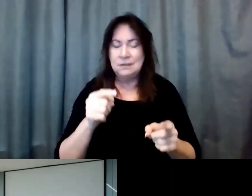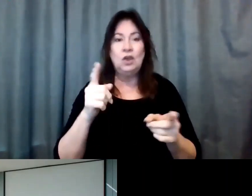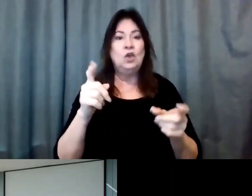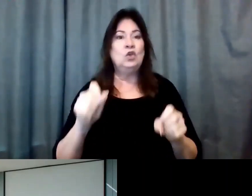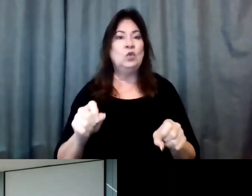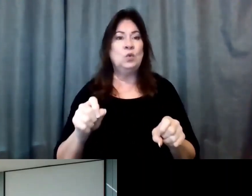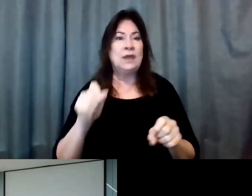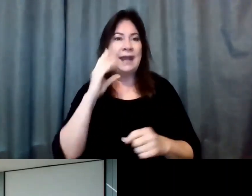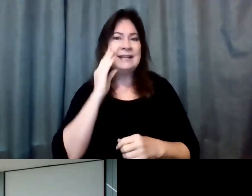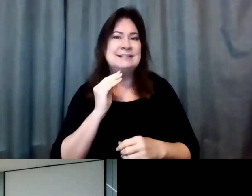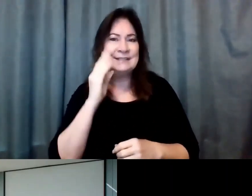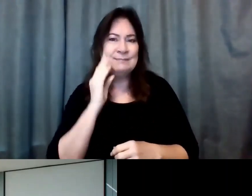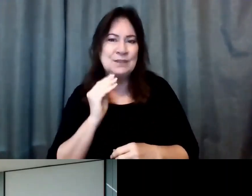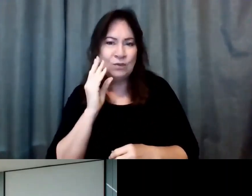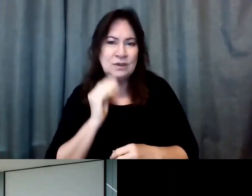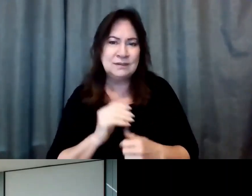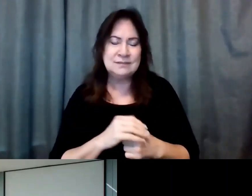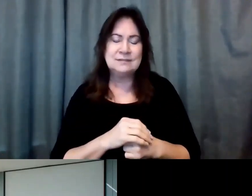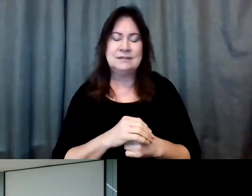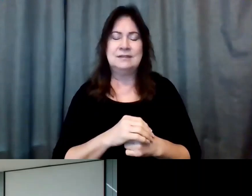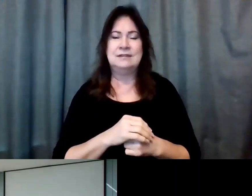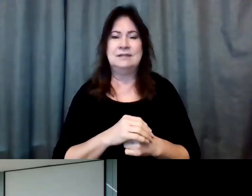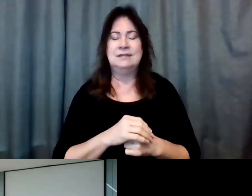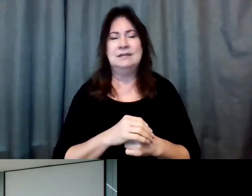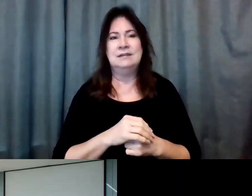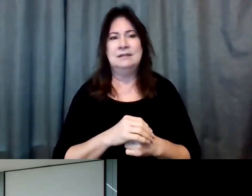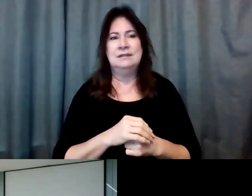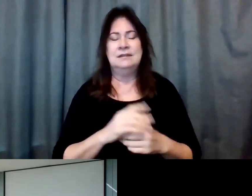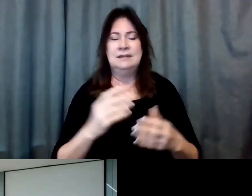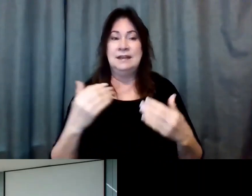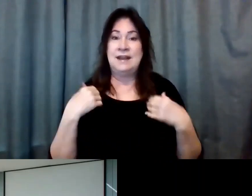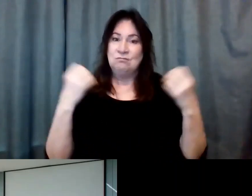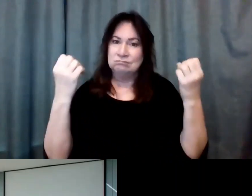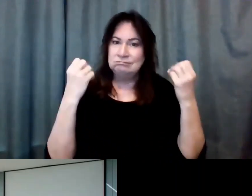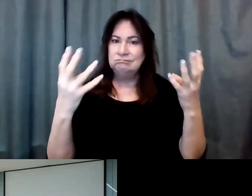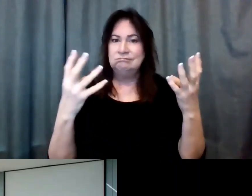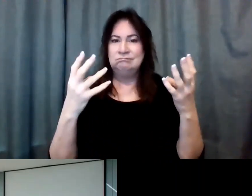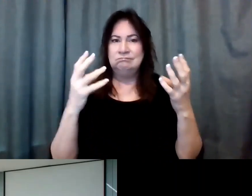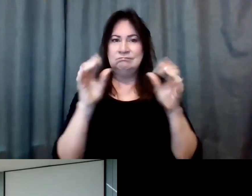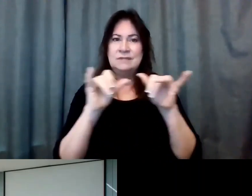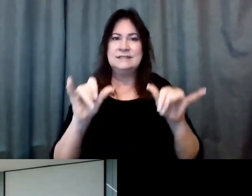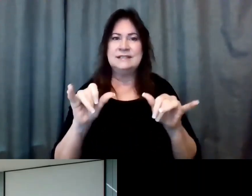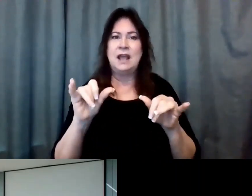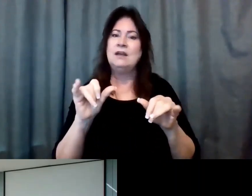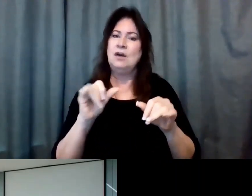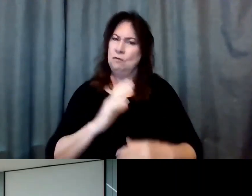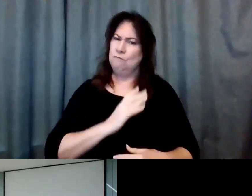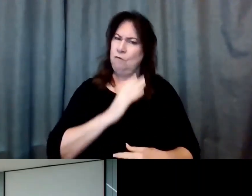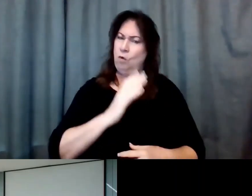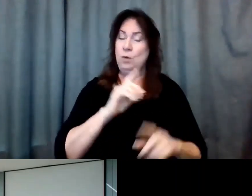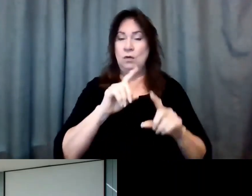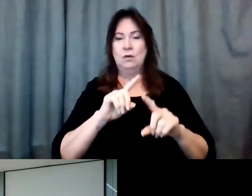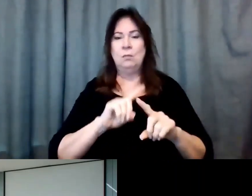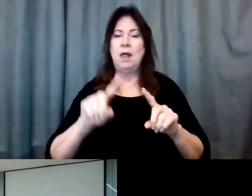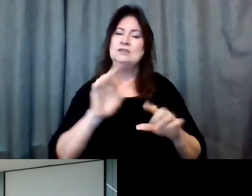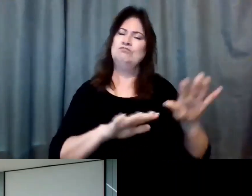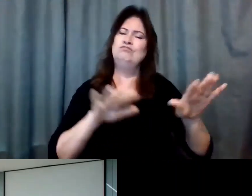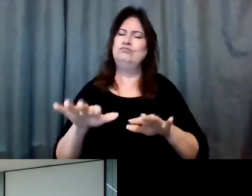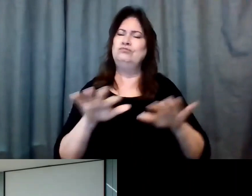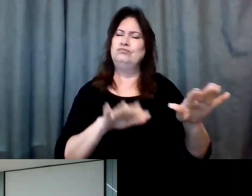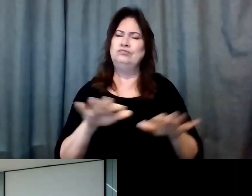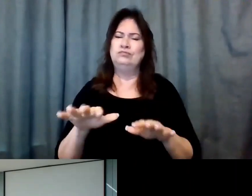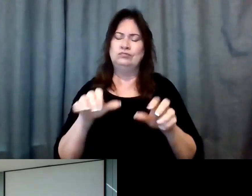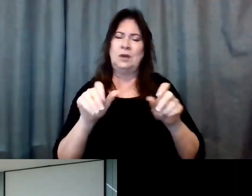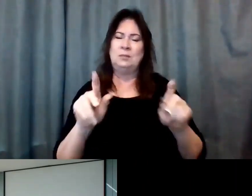should experience and have many of those informal as well as formal programmatic